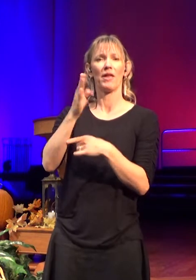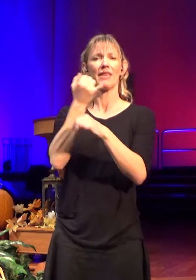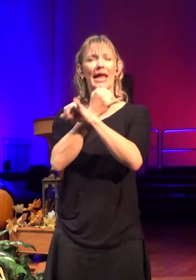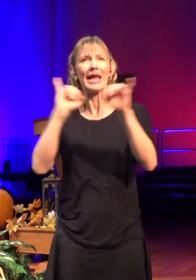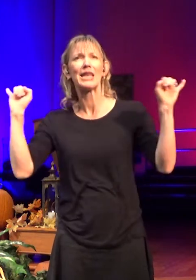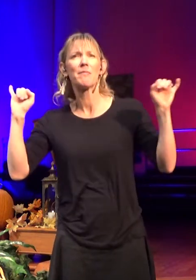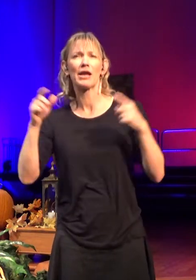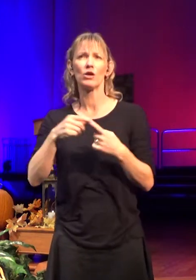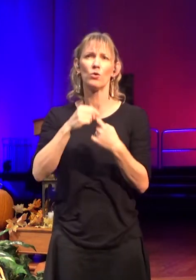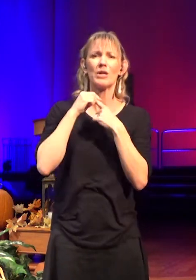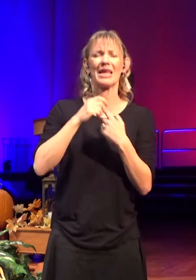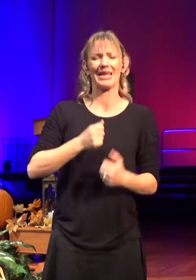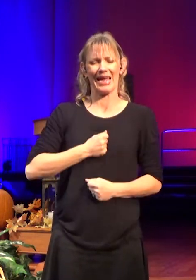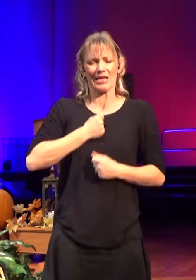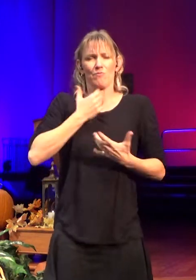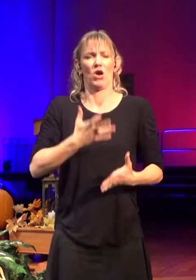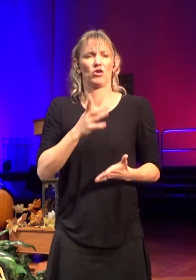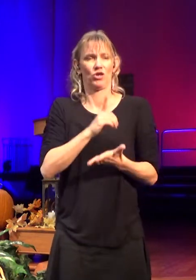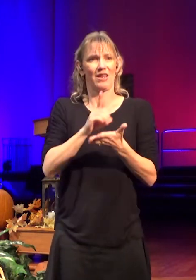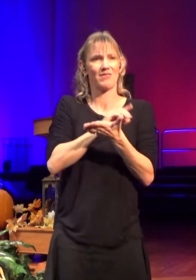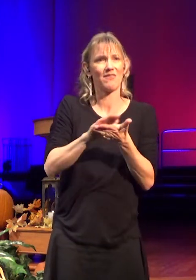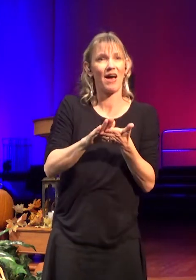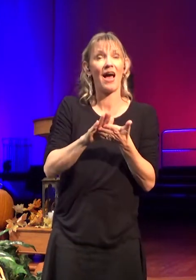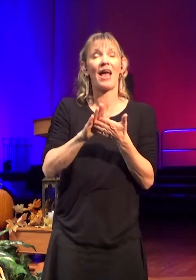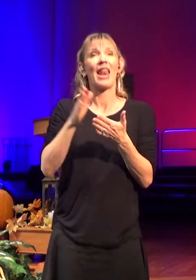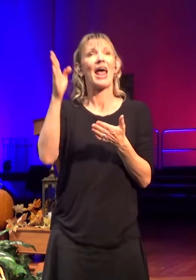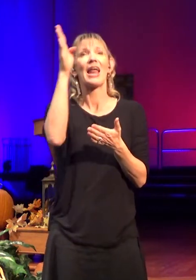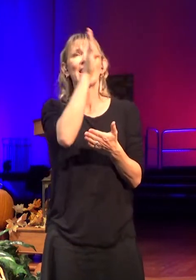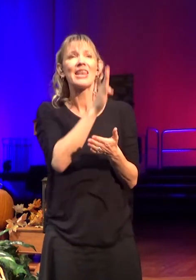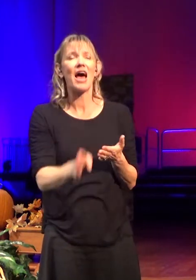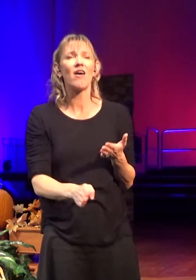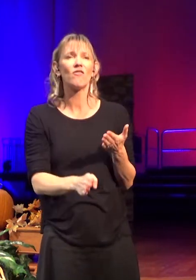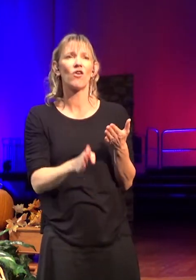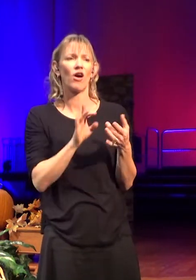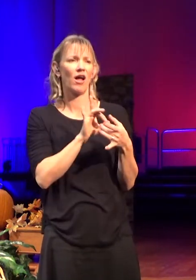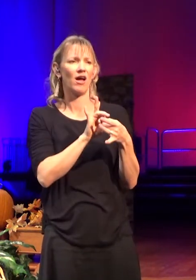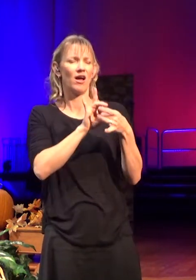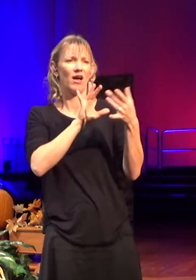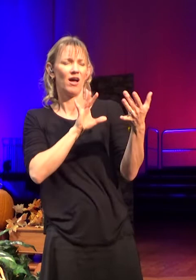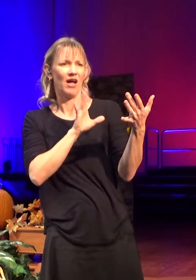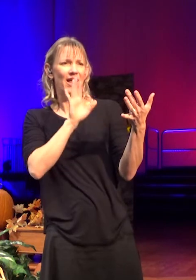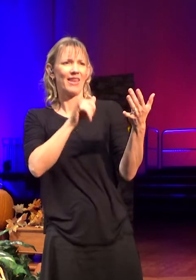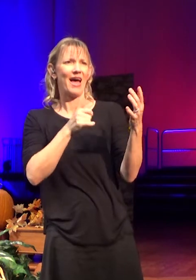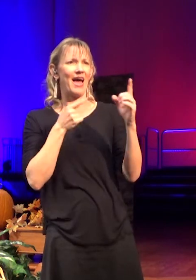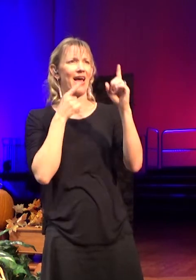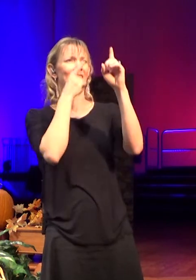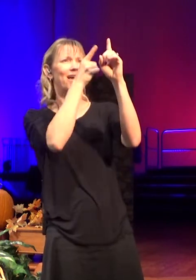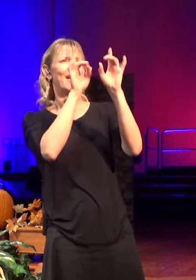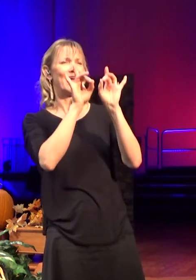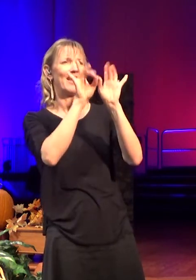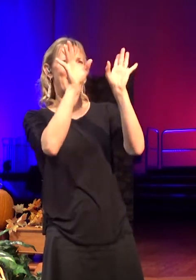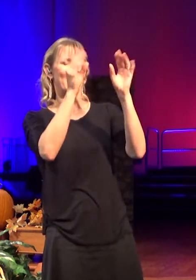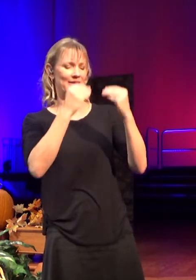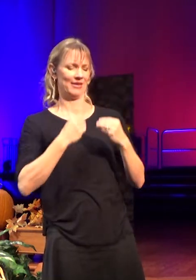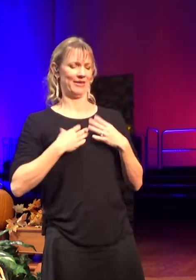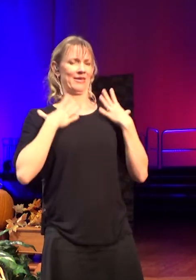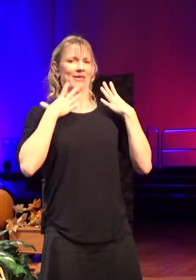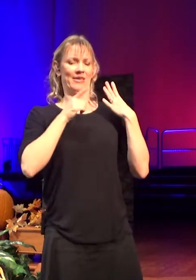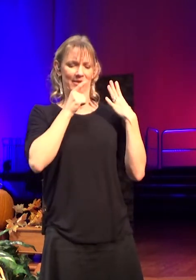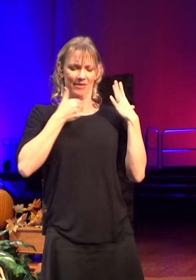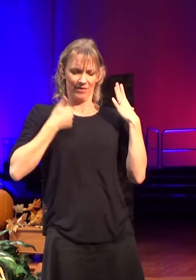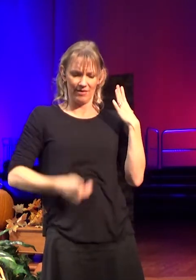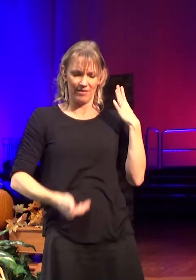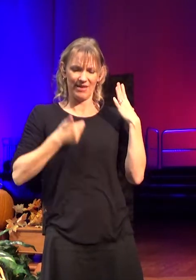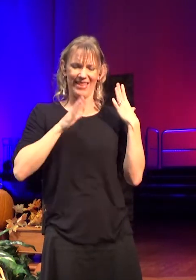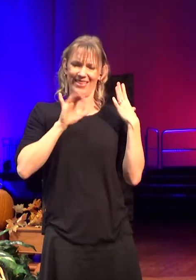being that independent, unique expression of the divine, yet never losing touch with that light that animates my